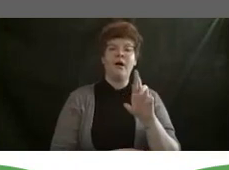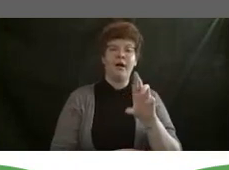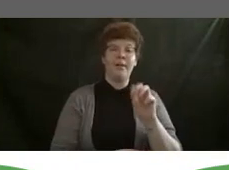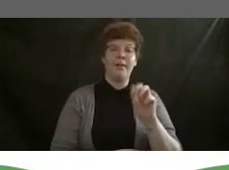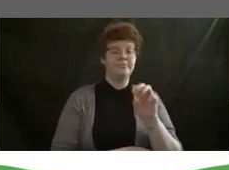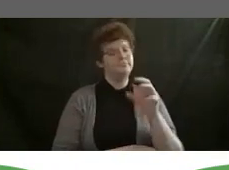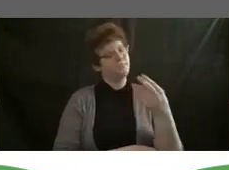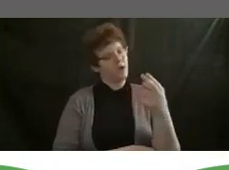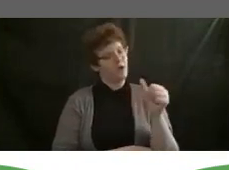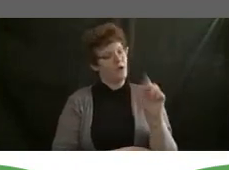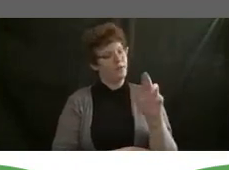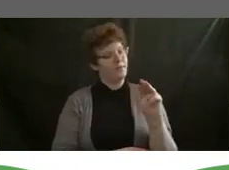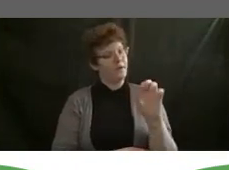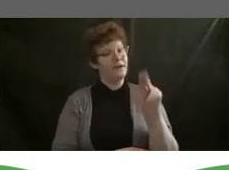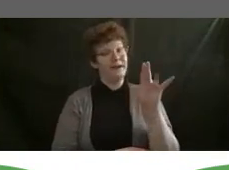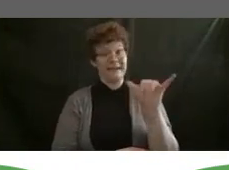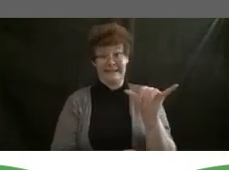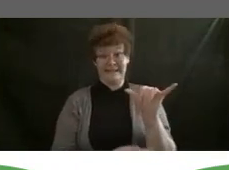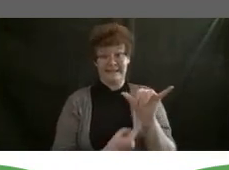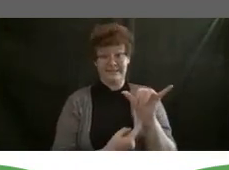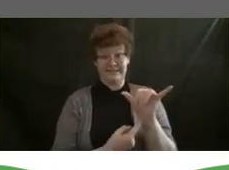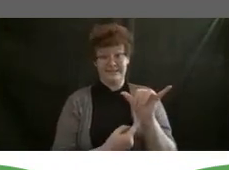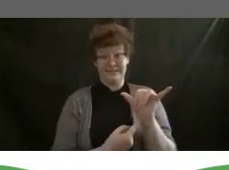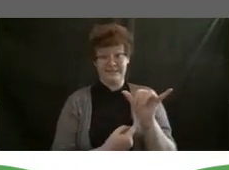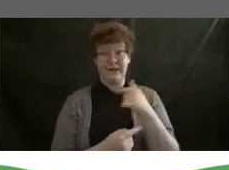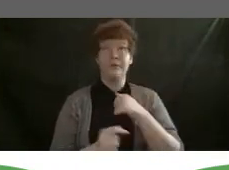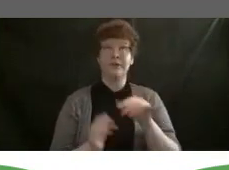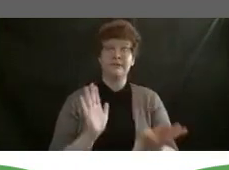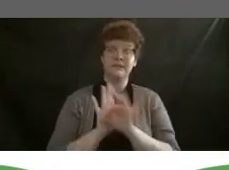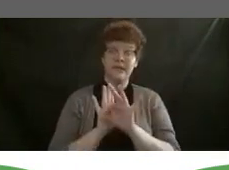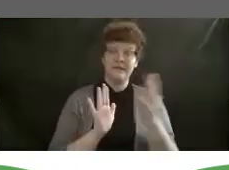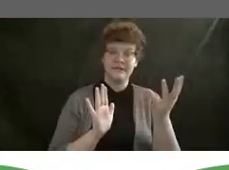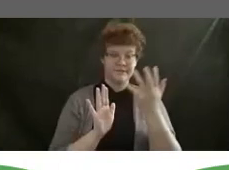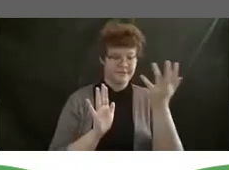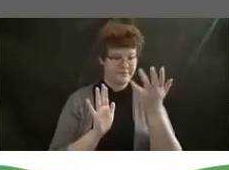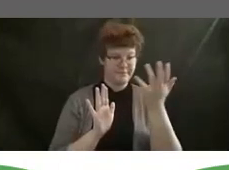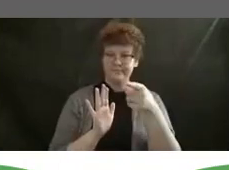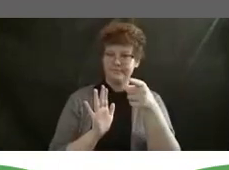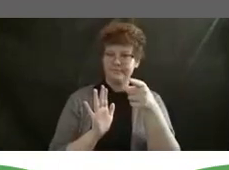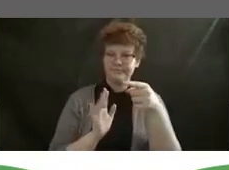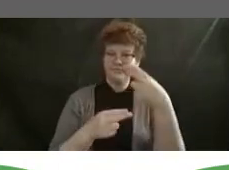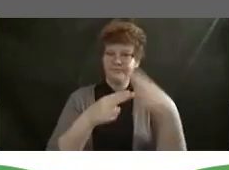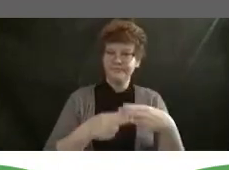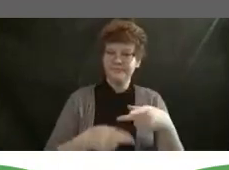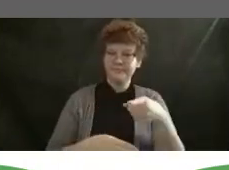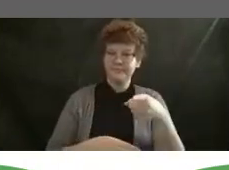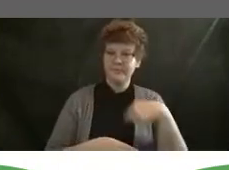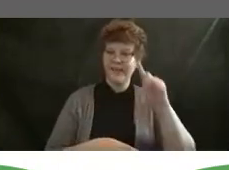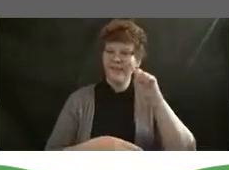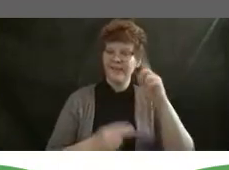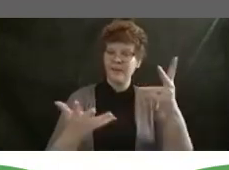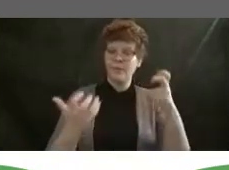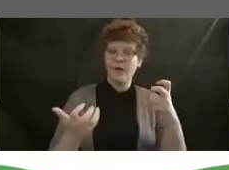going to select, which was it? They wanted, I think they wanted